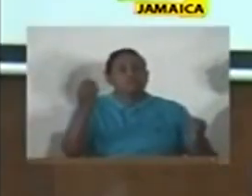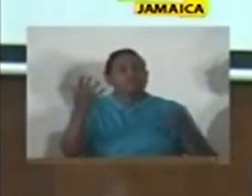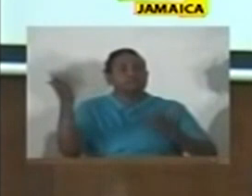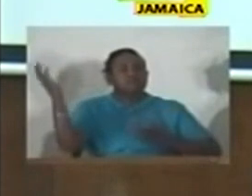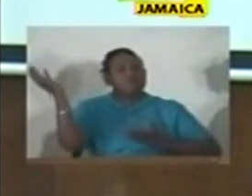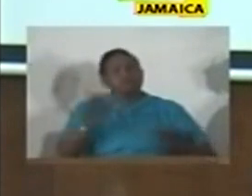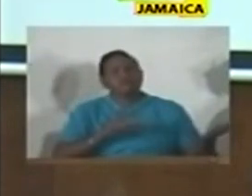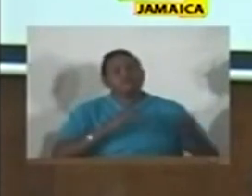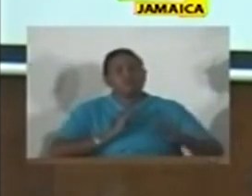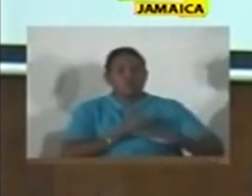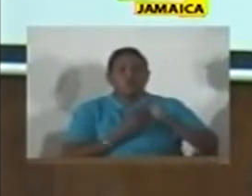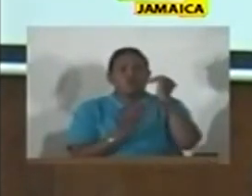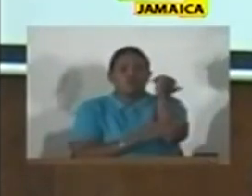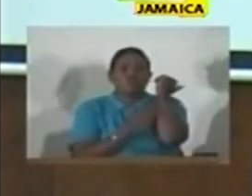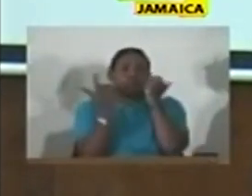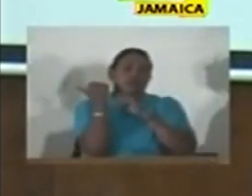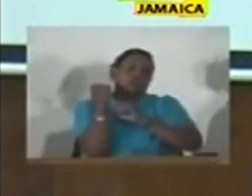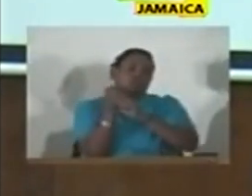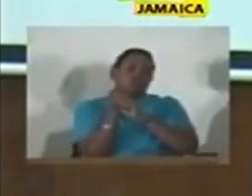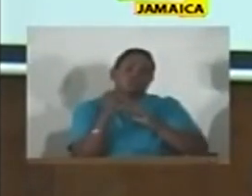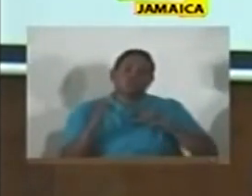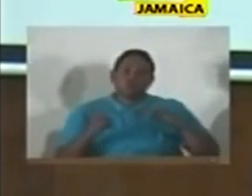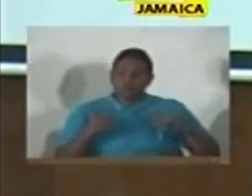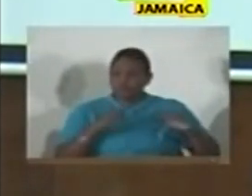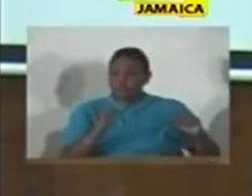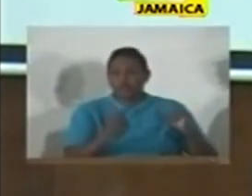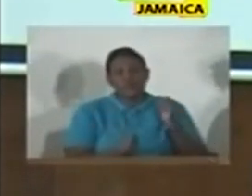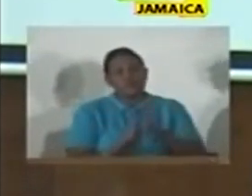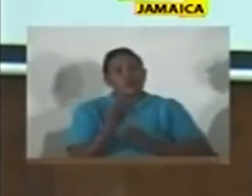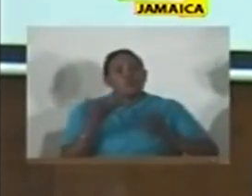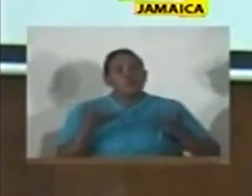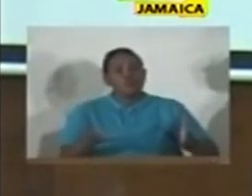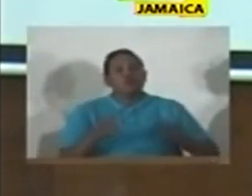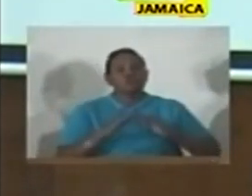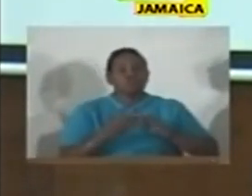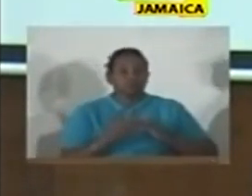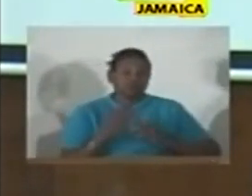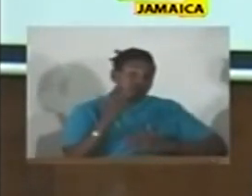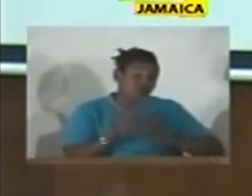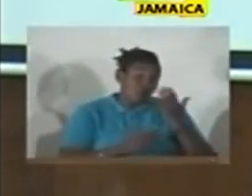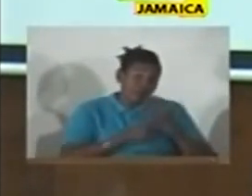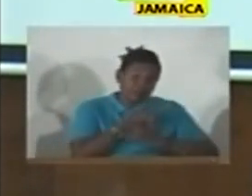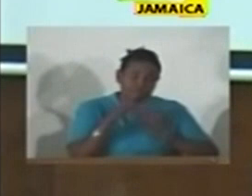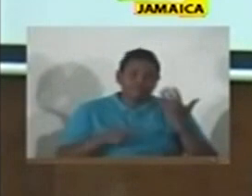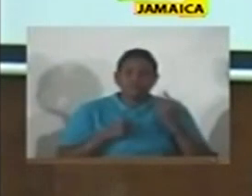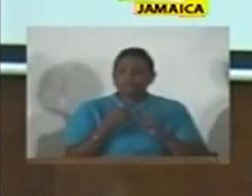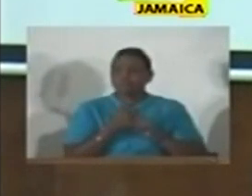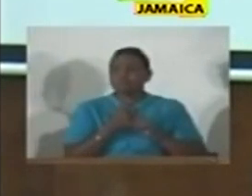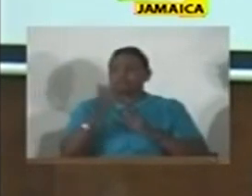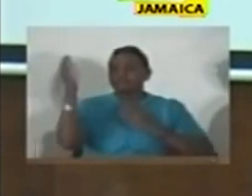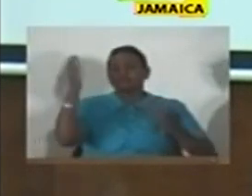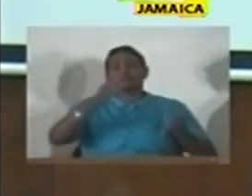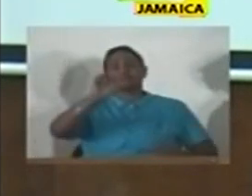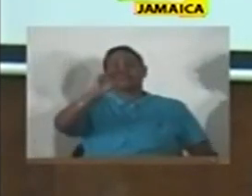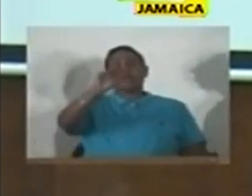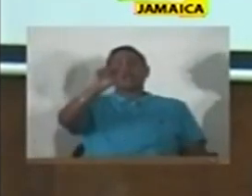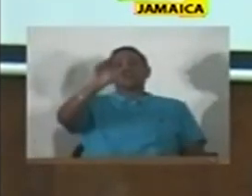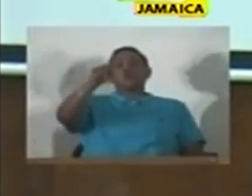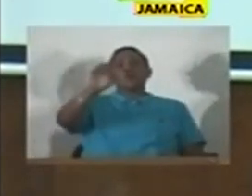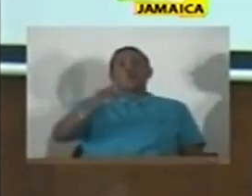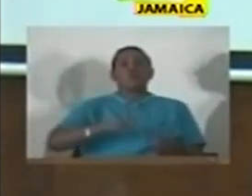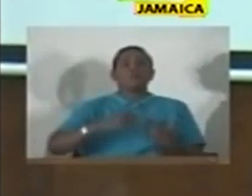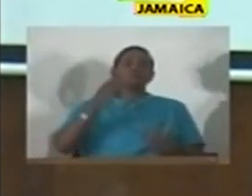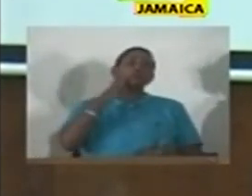year, which we can grow right here in Jamaica. Some of the crops imported are cantaloupe,